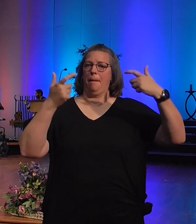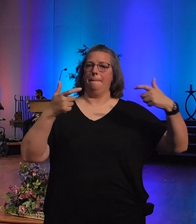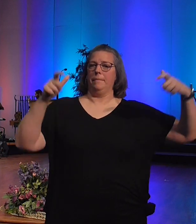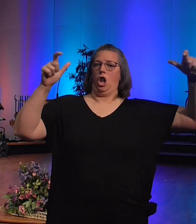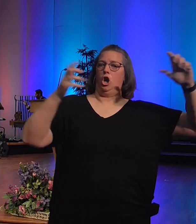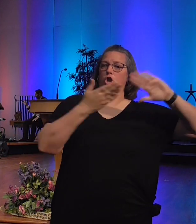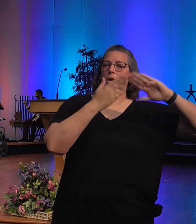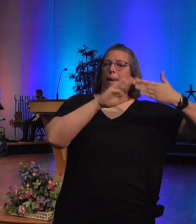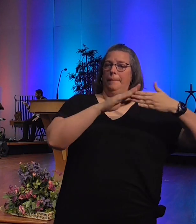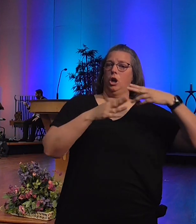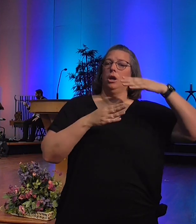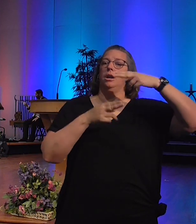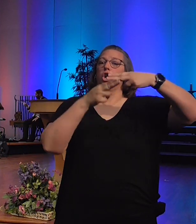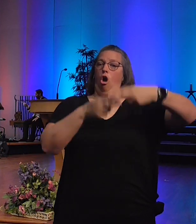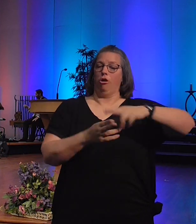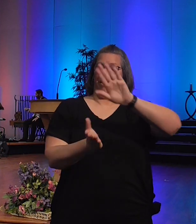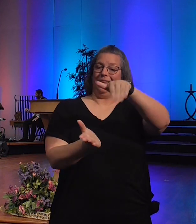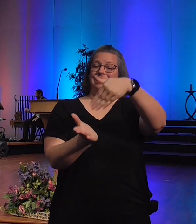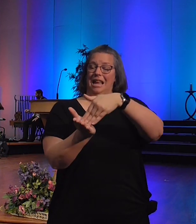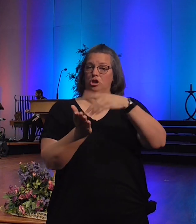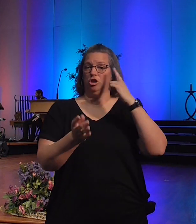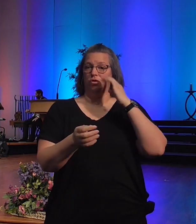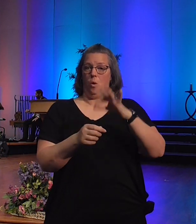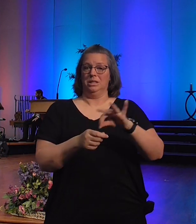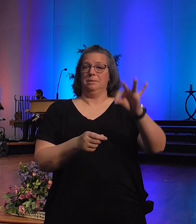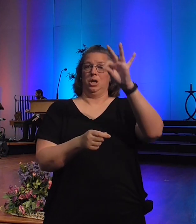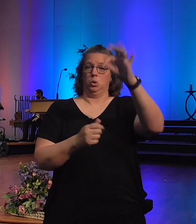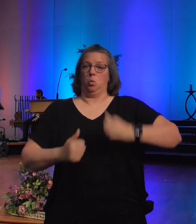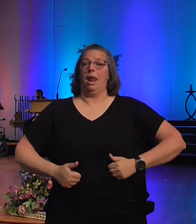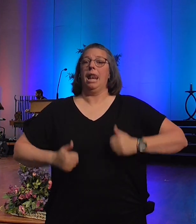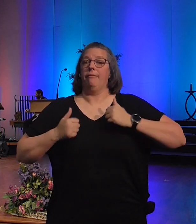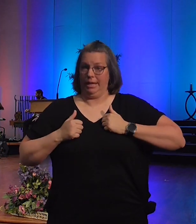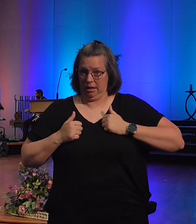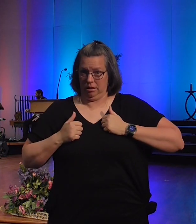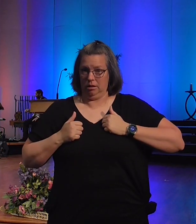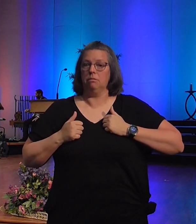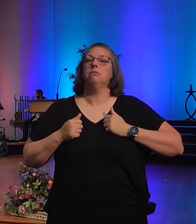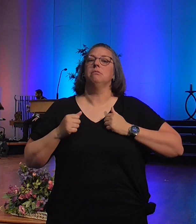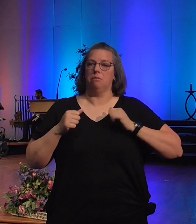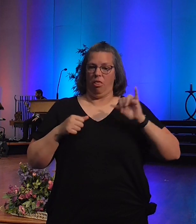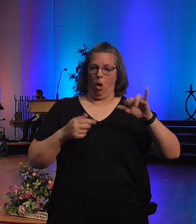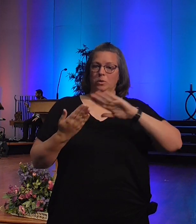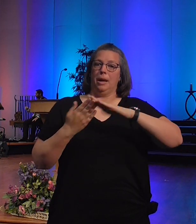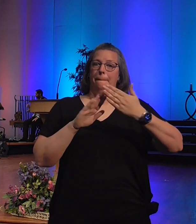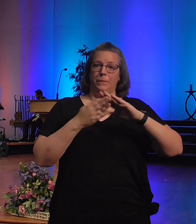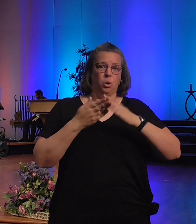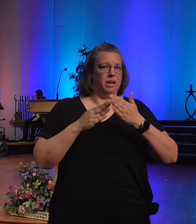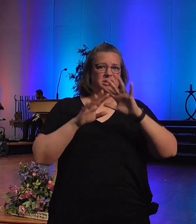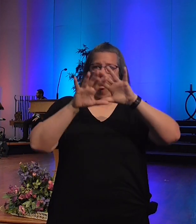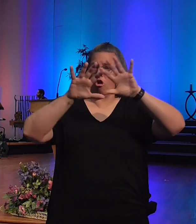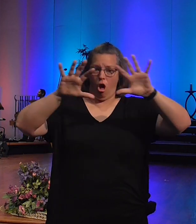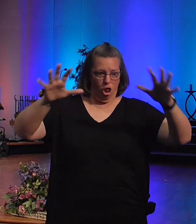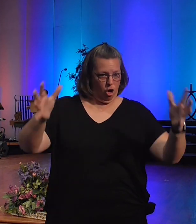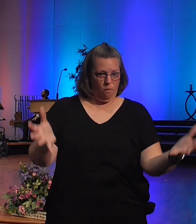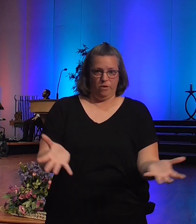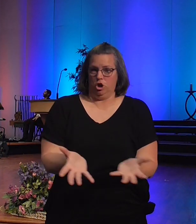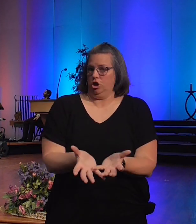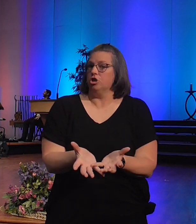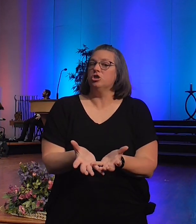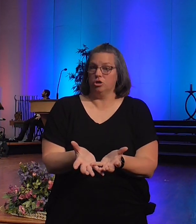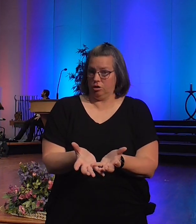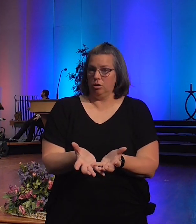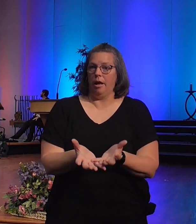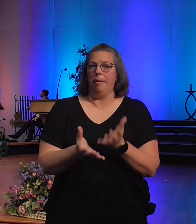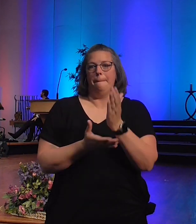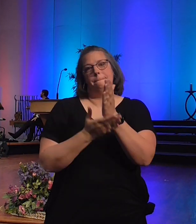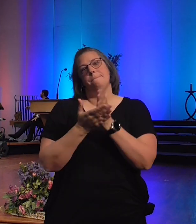community called the Centers for Spiritual Living. And our Centers for Spiritual Living communities exist all over the planet. And that's part of